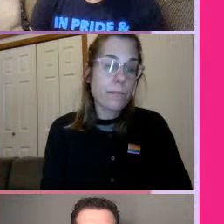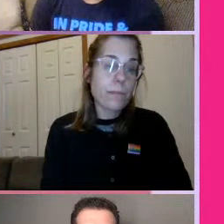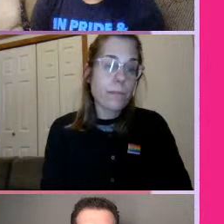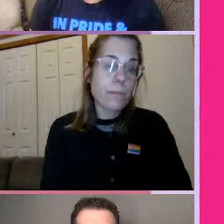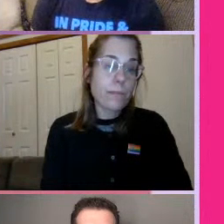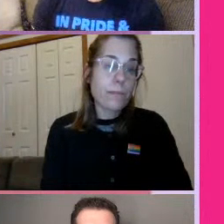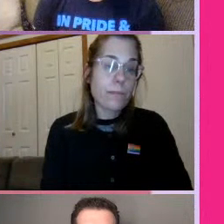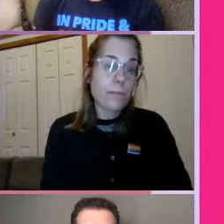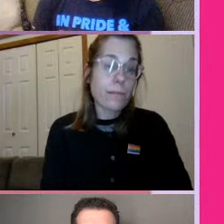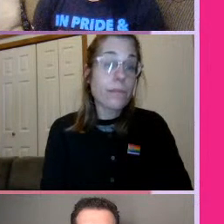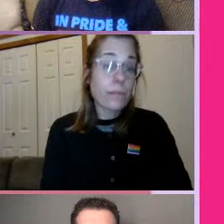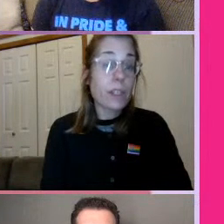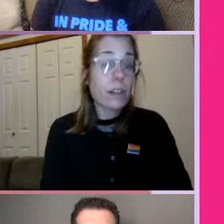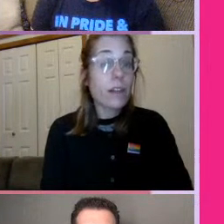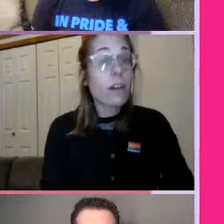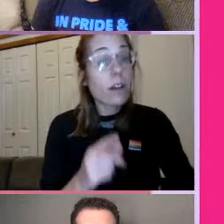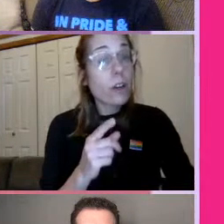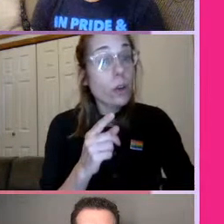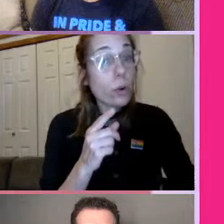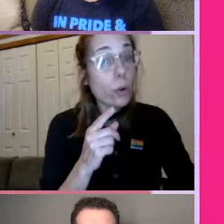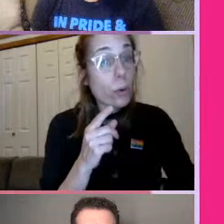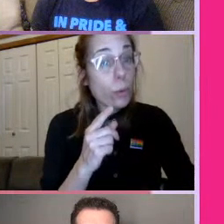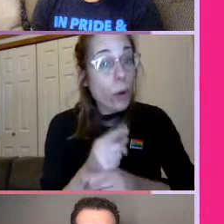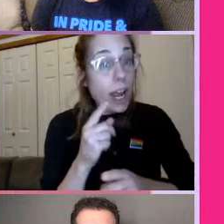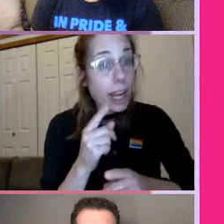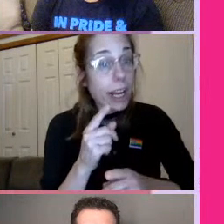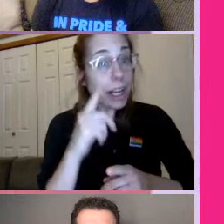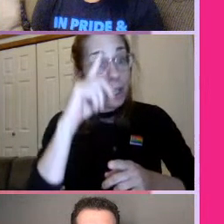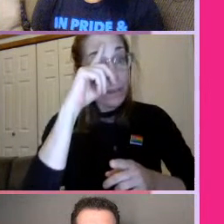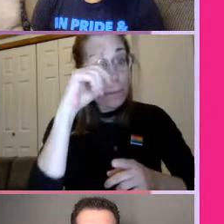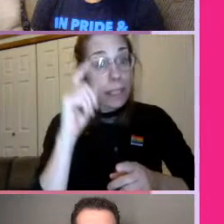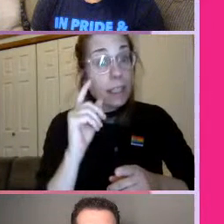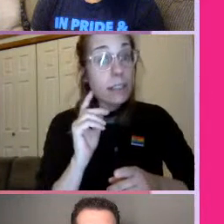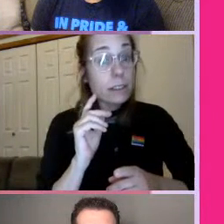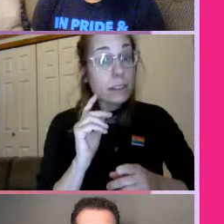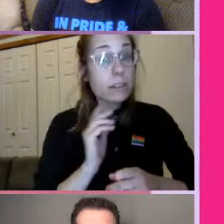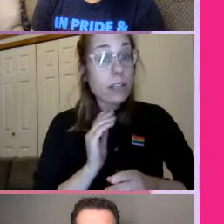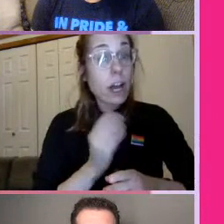Yes, someone said because our voices matter.